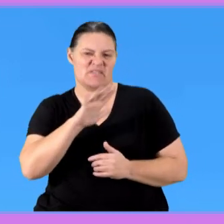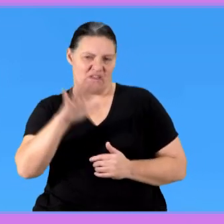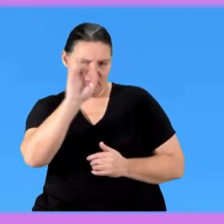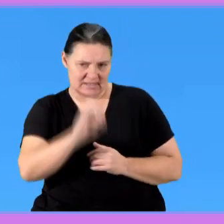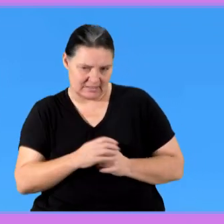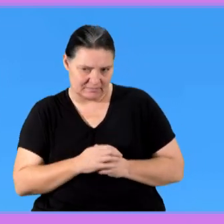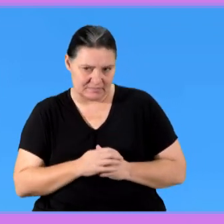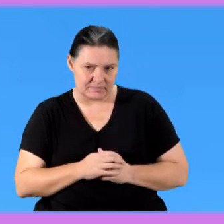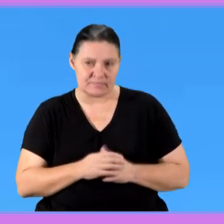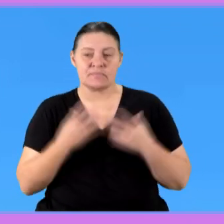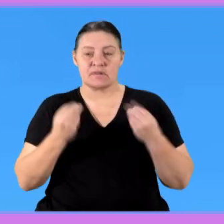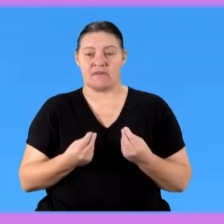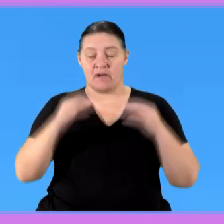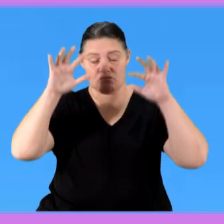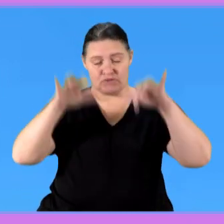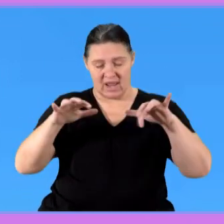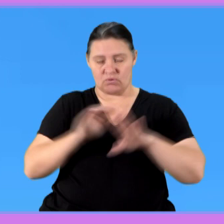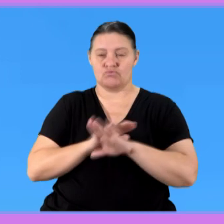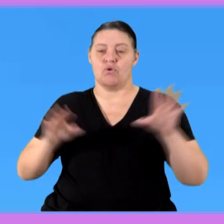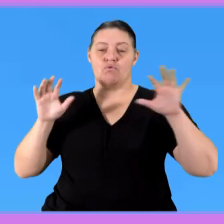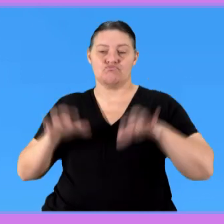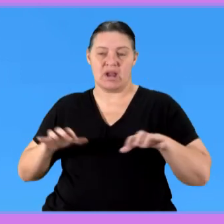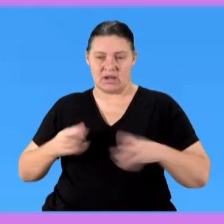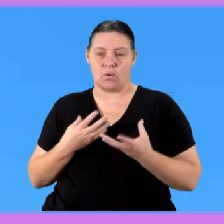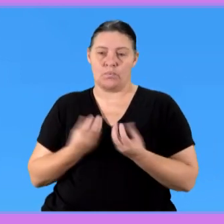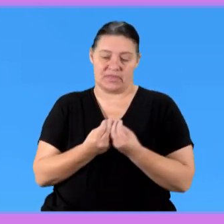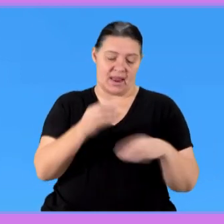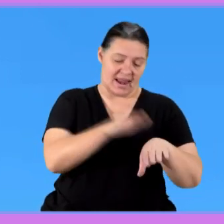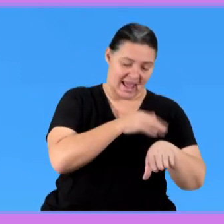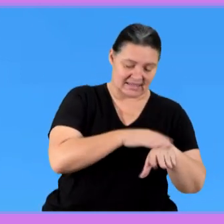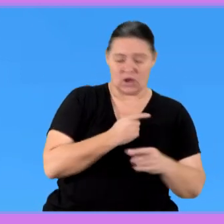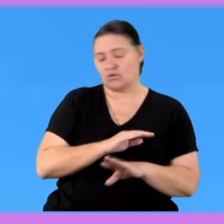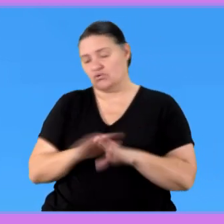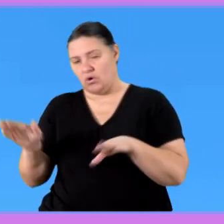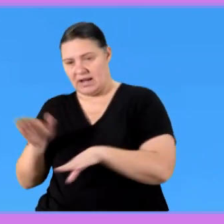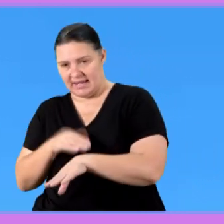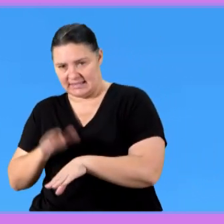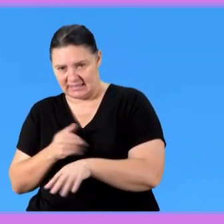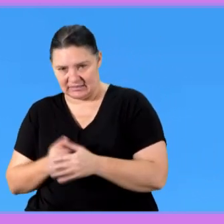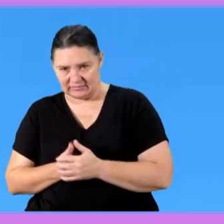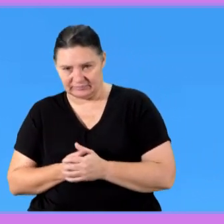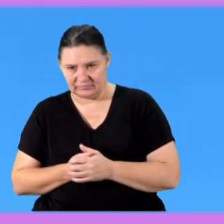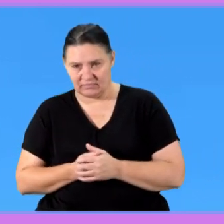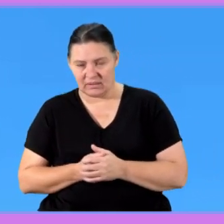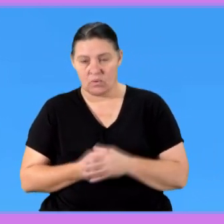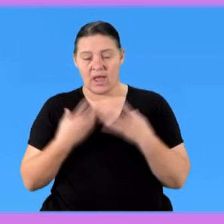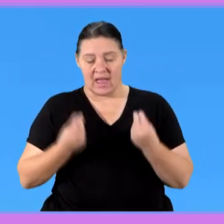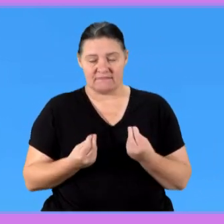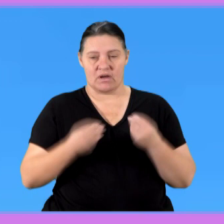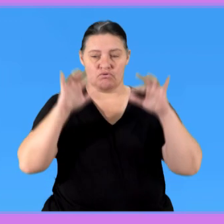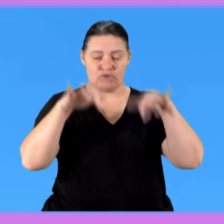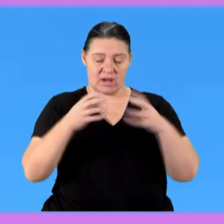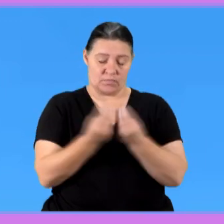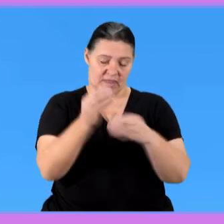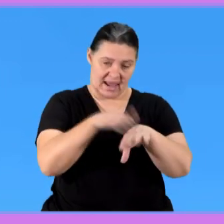Okay, then we also have rain and no rain with late and not late. Right, so there on top we have